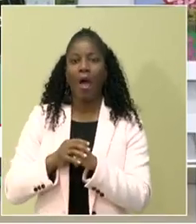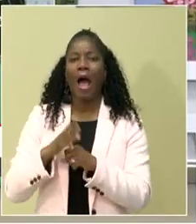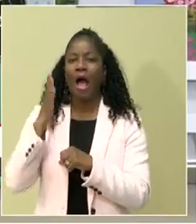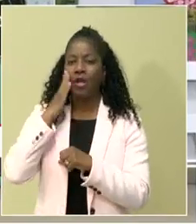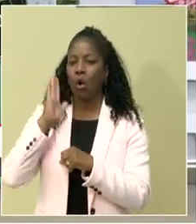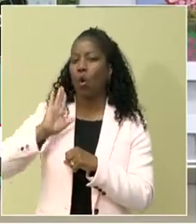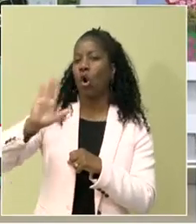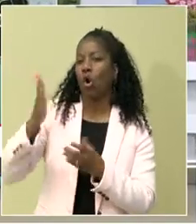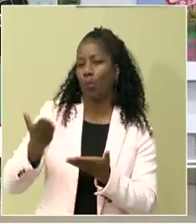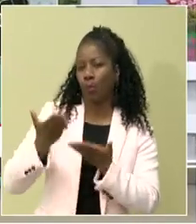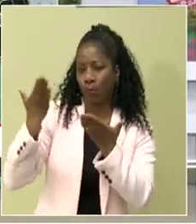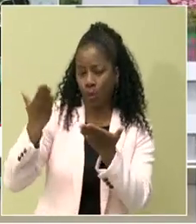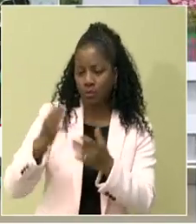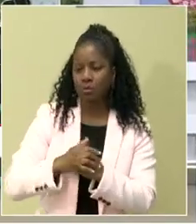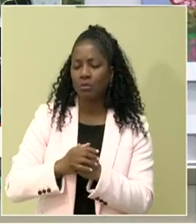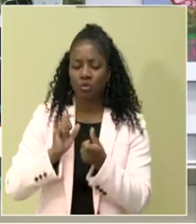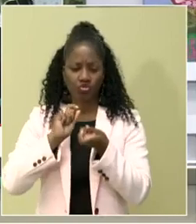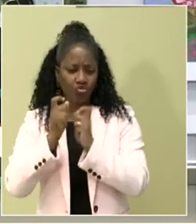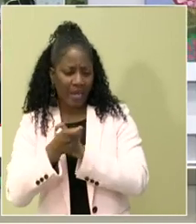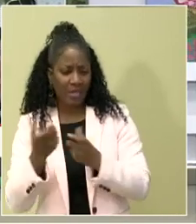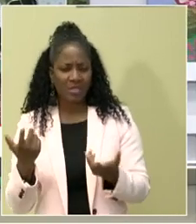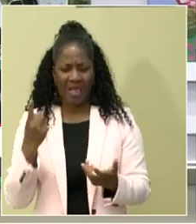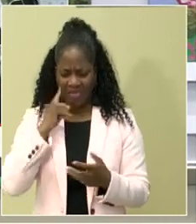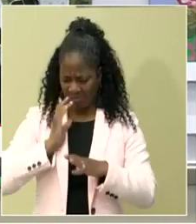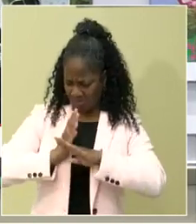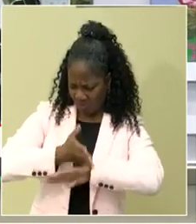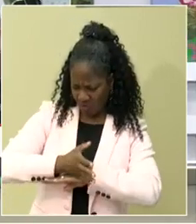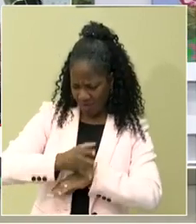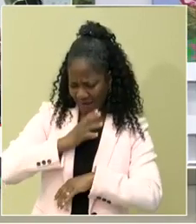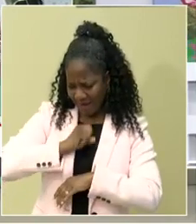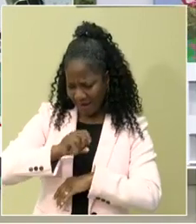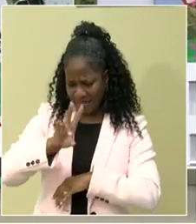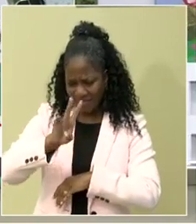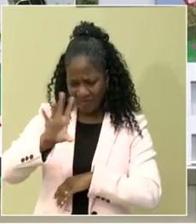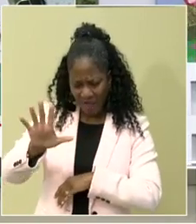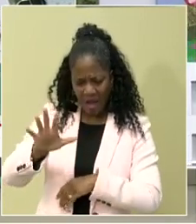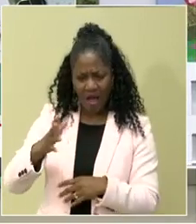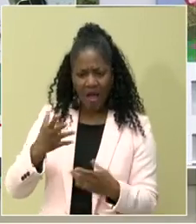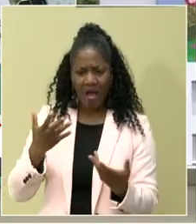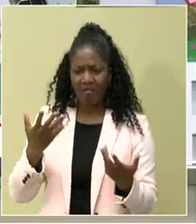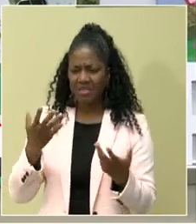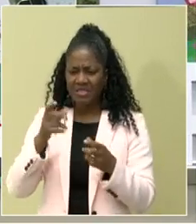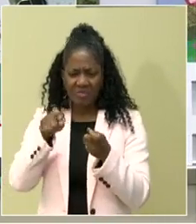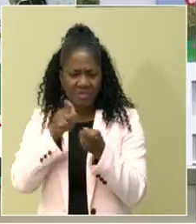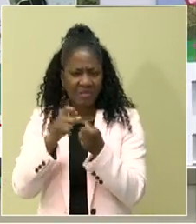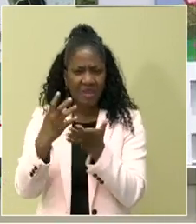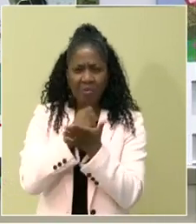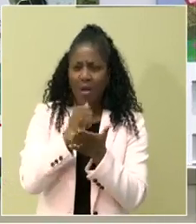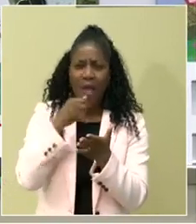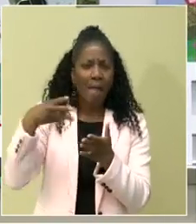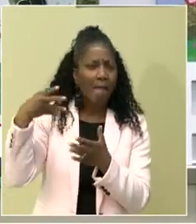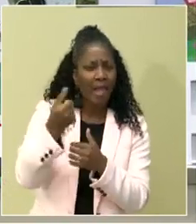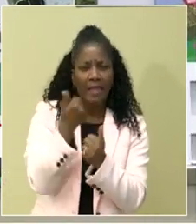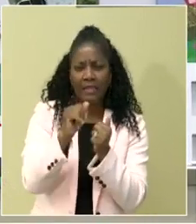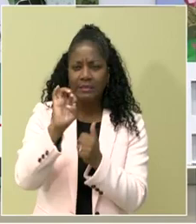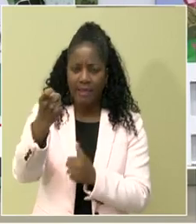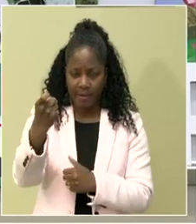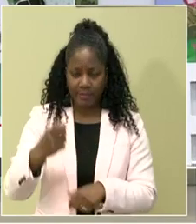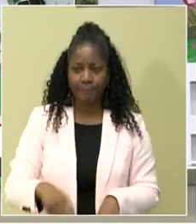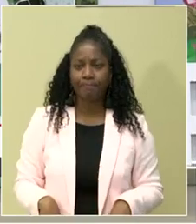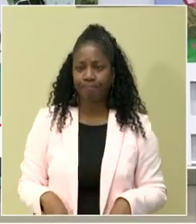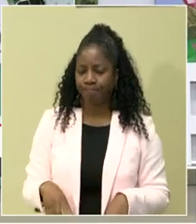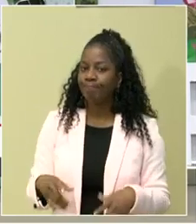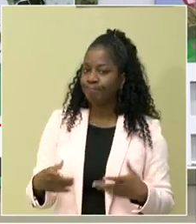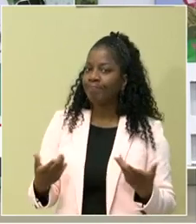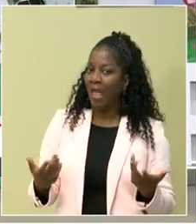her proposal. I think that if you're over 75 of certain income, then you wouldn't pay any taxes. And once again, I've